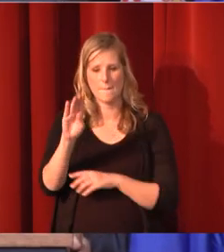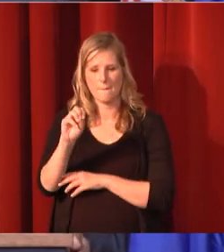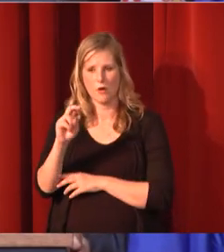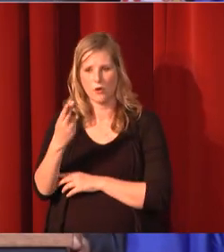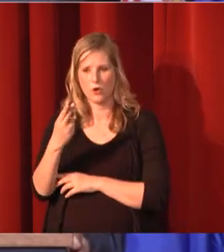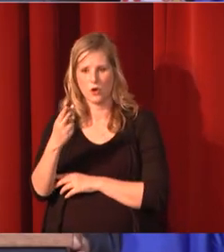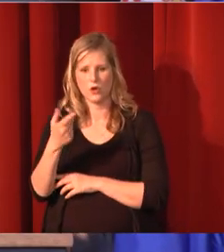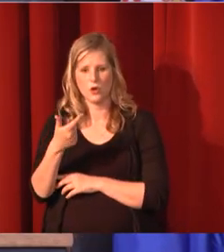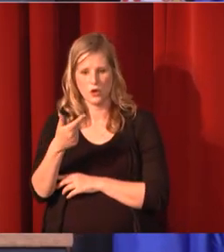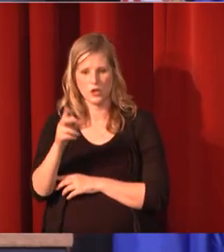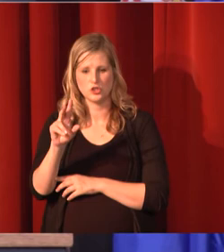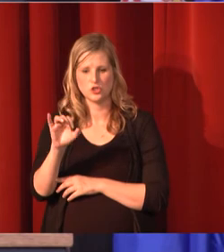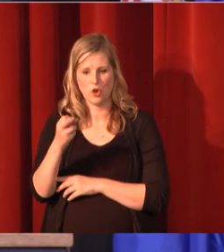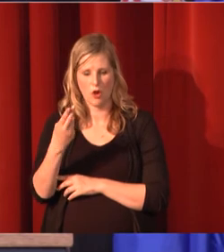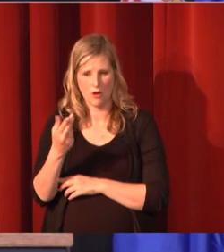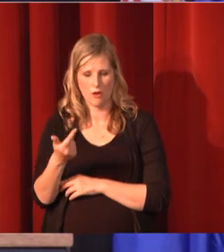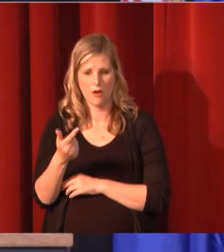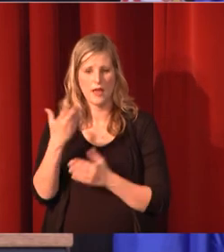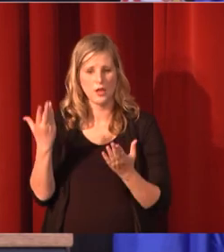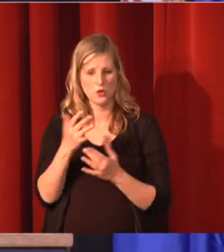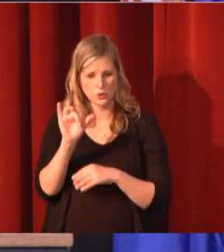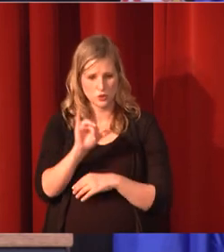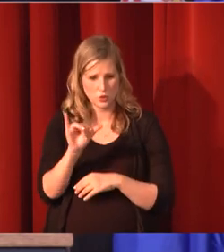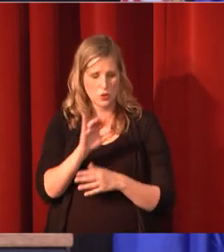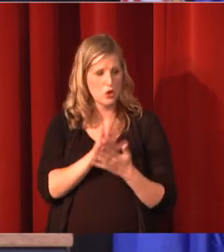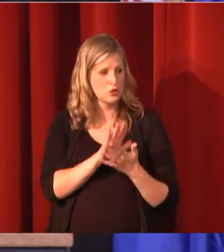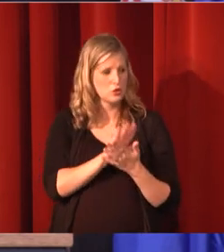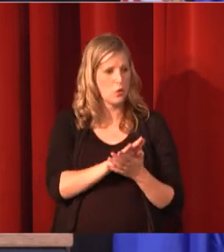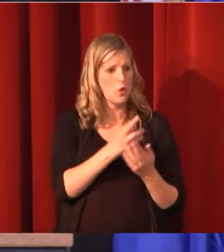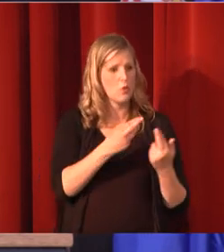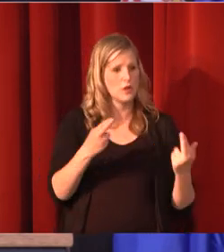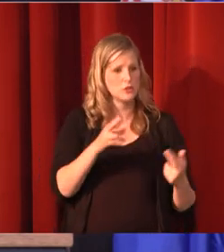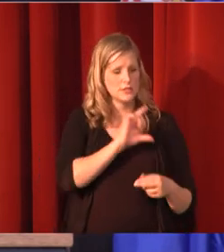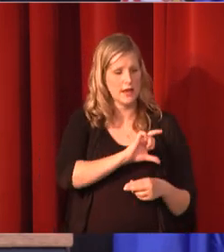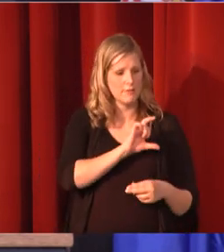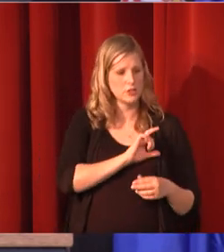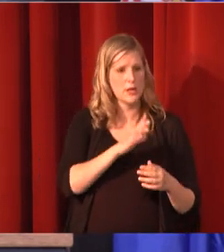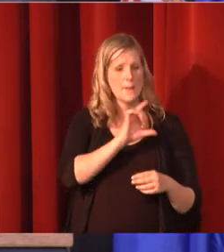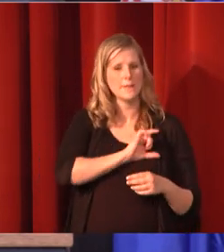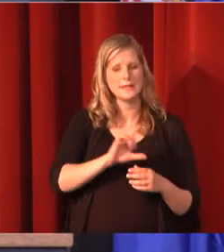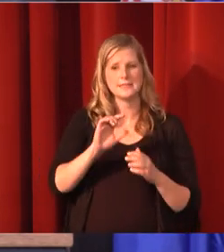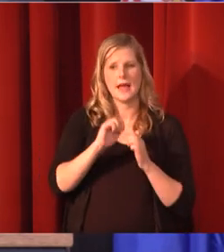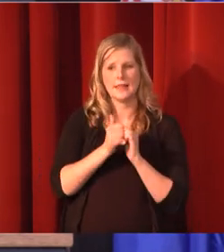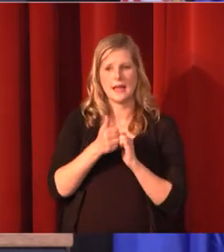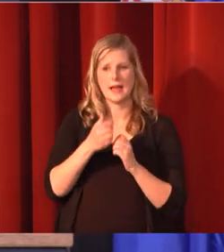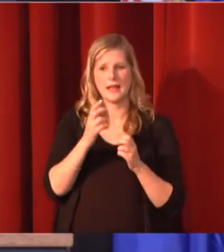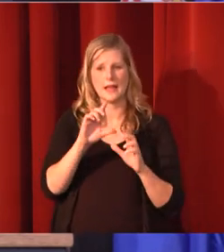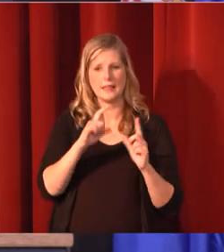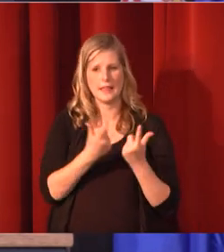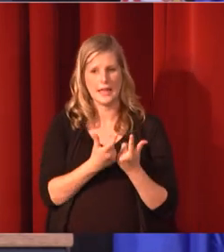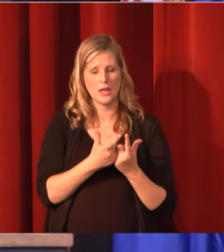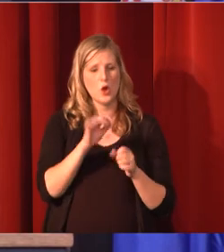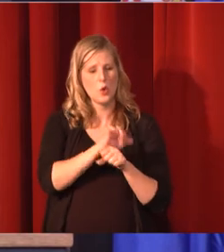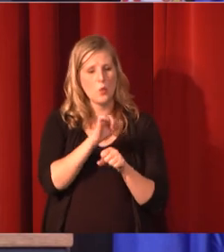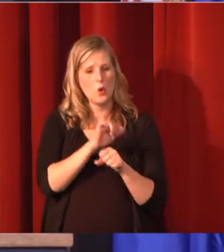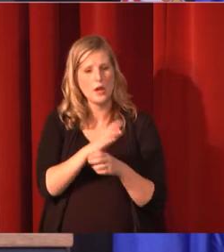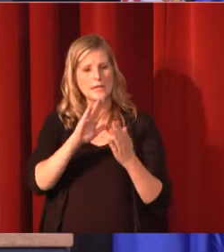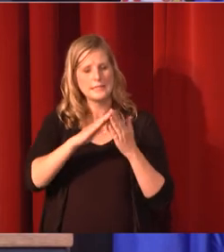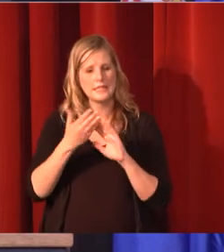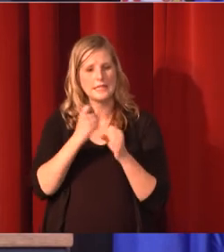a school resource officer and a member of our Police Athletic League they work to keep our city safe